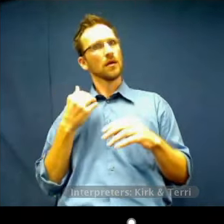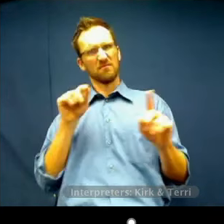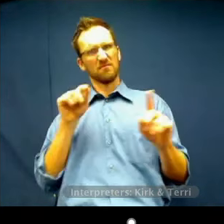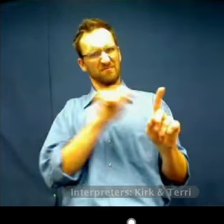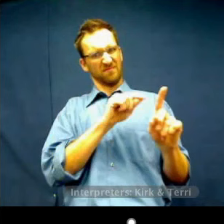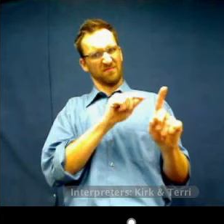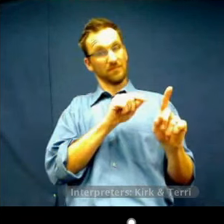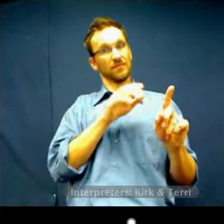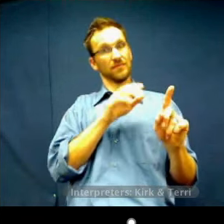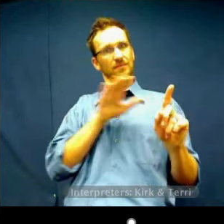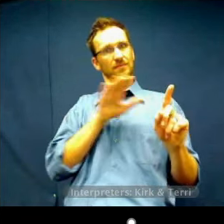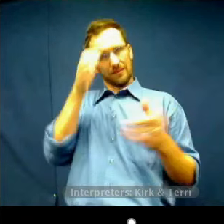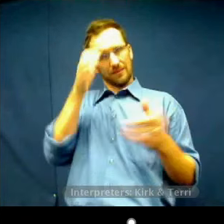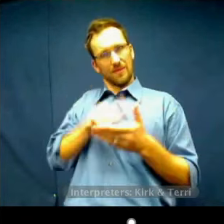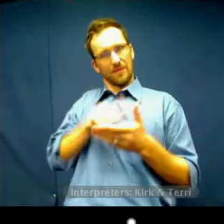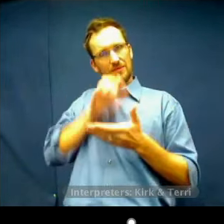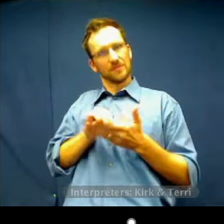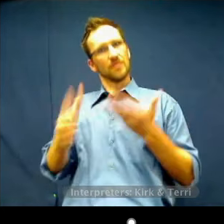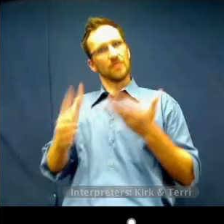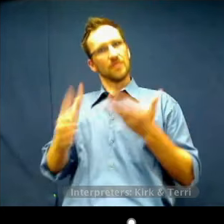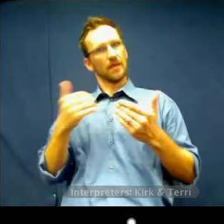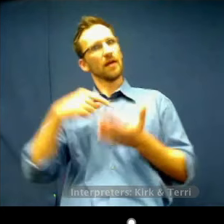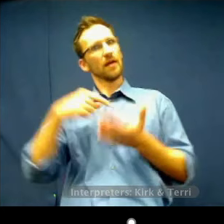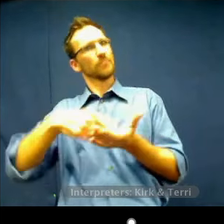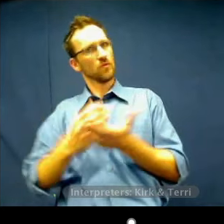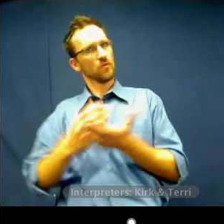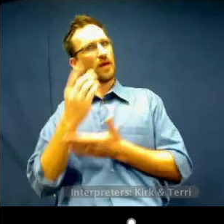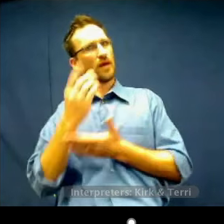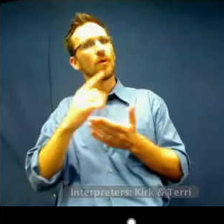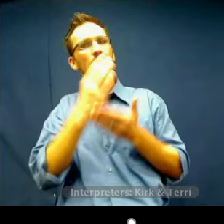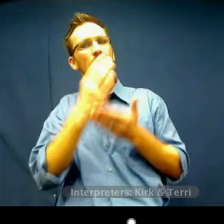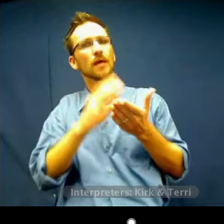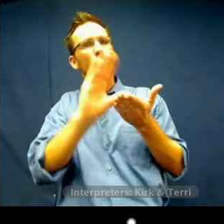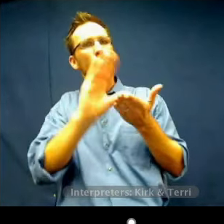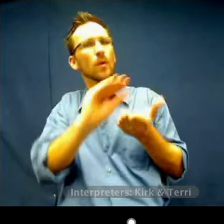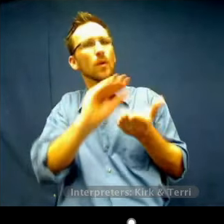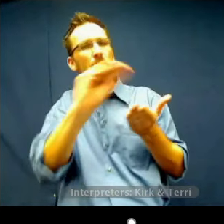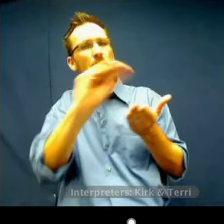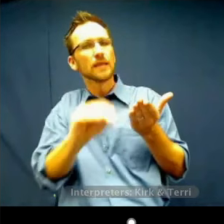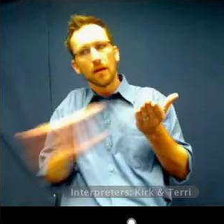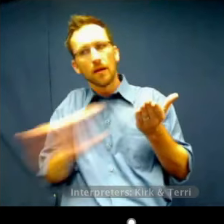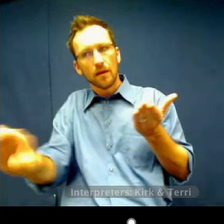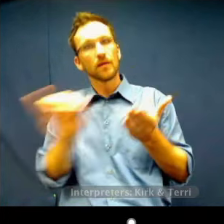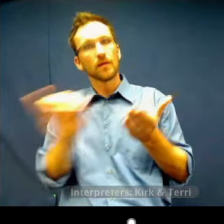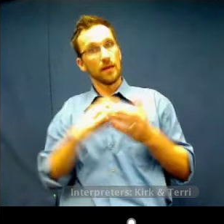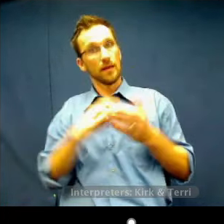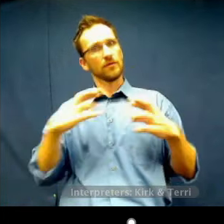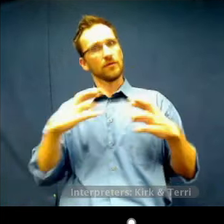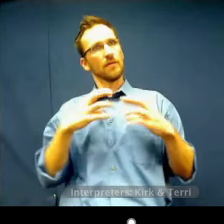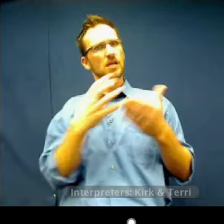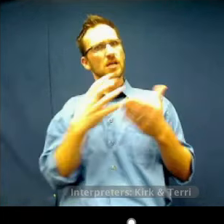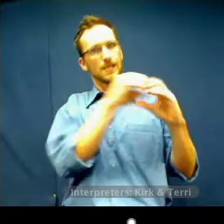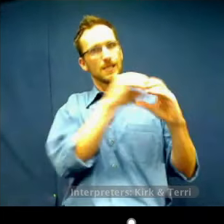that, at least a percentage of that pension that was earned during the